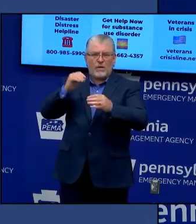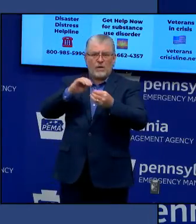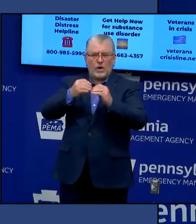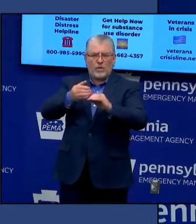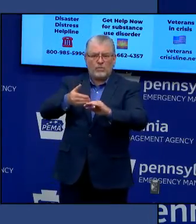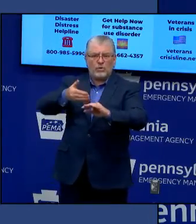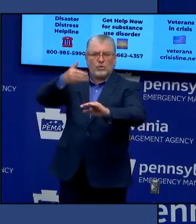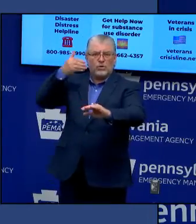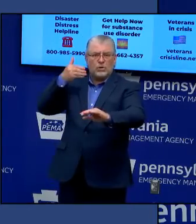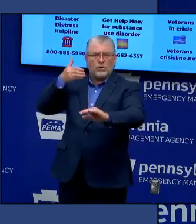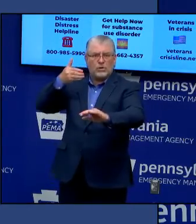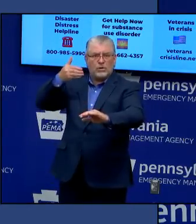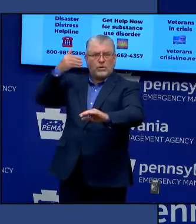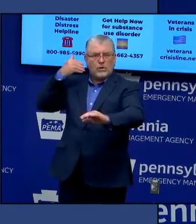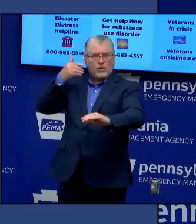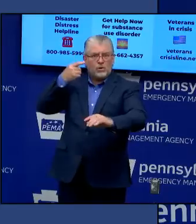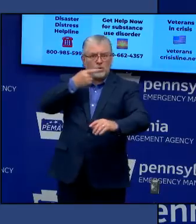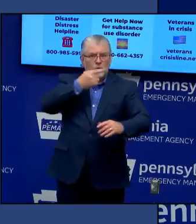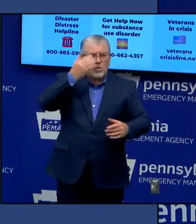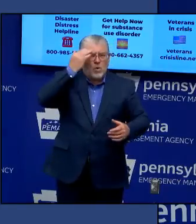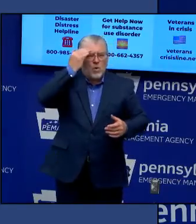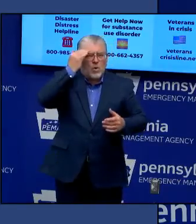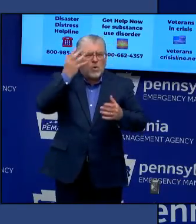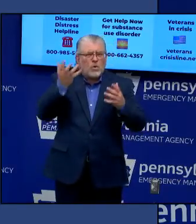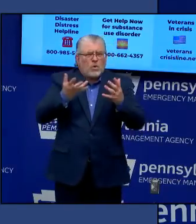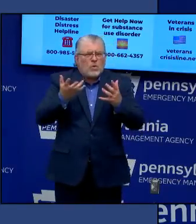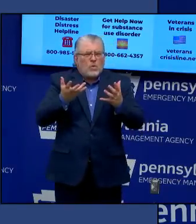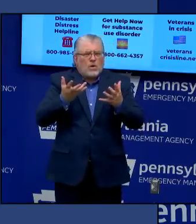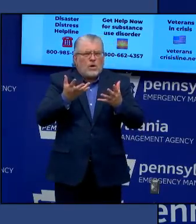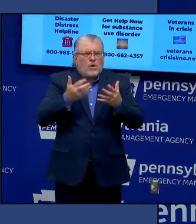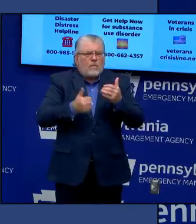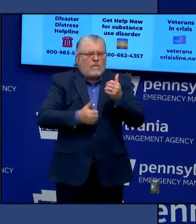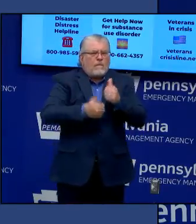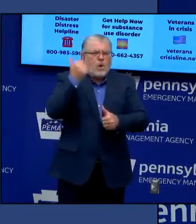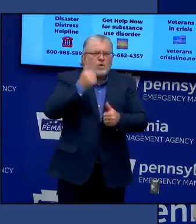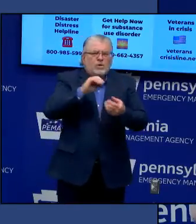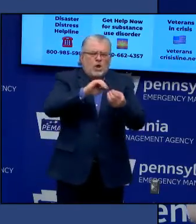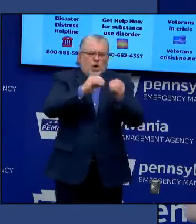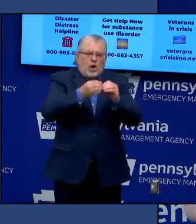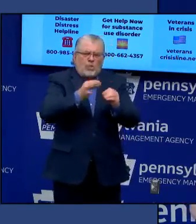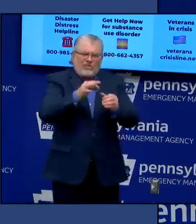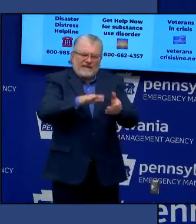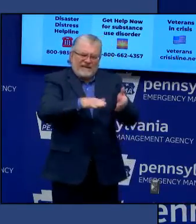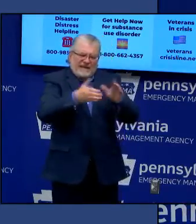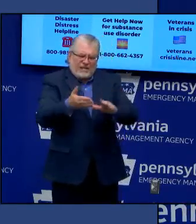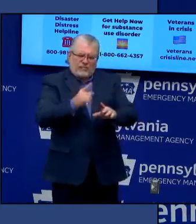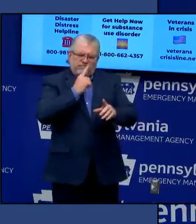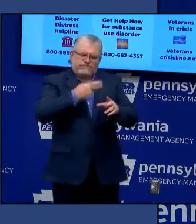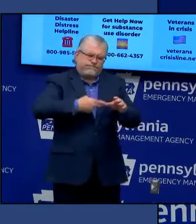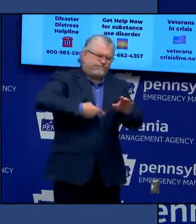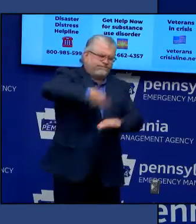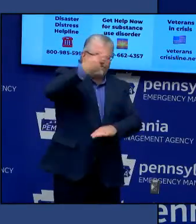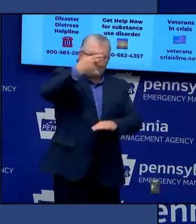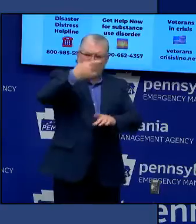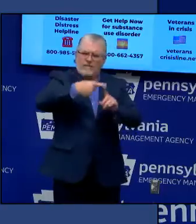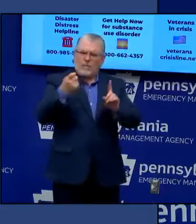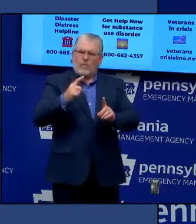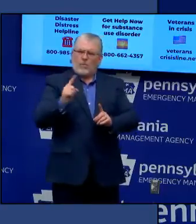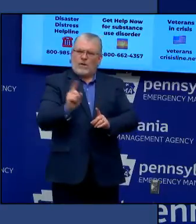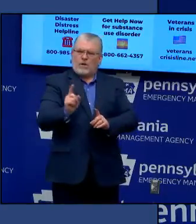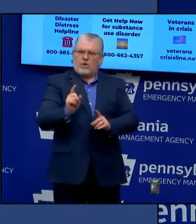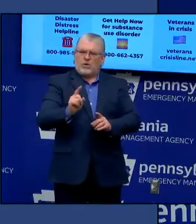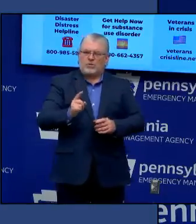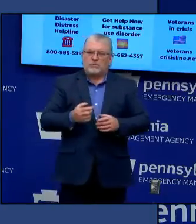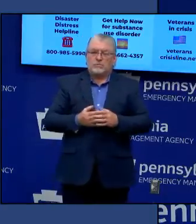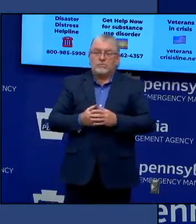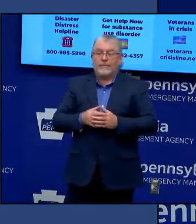tell from where most of the reconciled deaths were reported? Excuse me. So I don't have all of that granular data. I don't have the